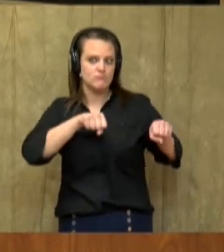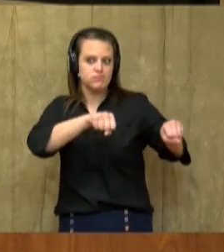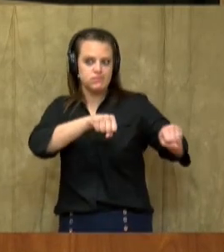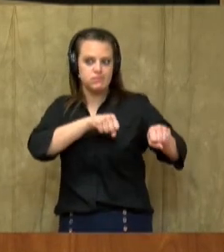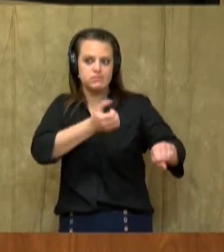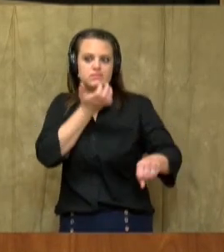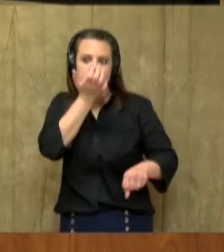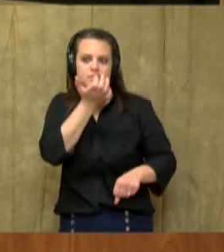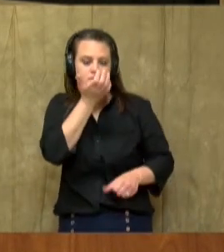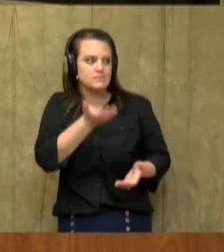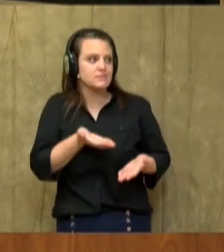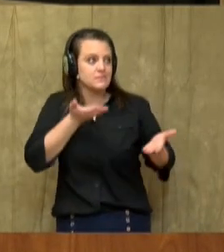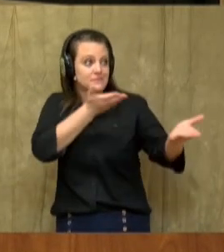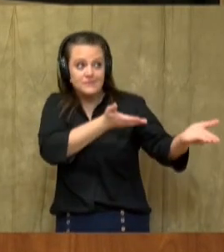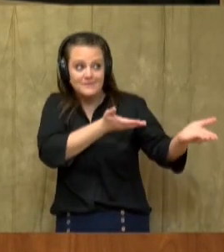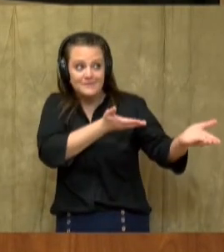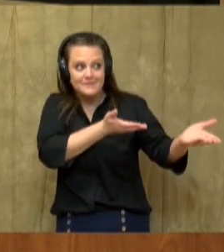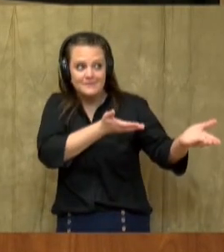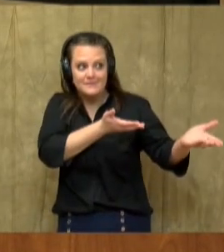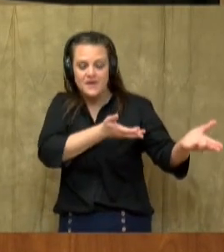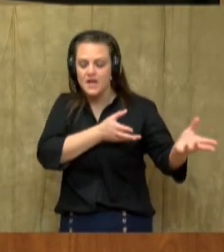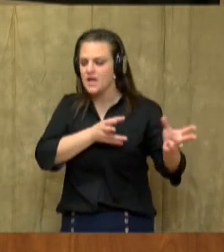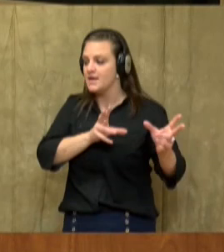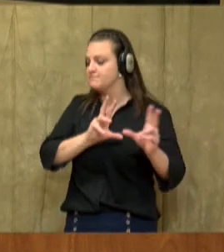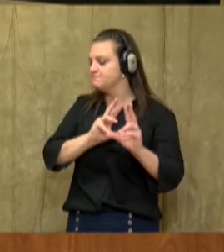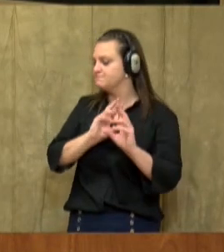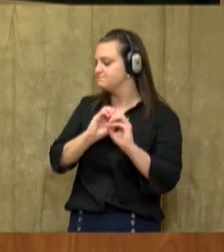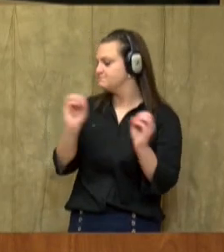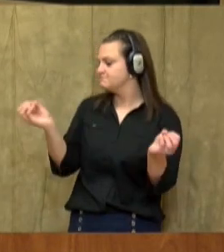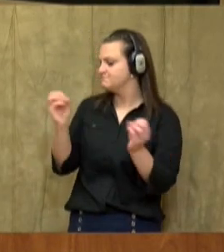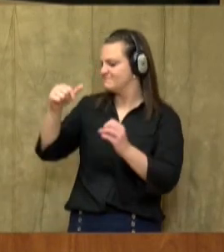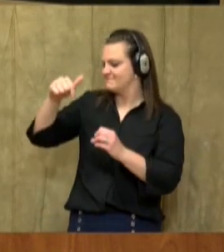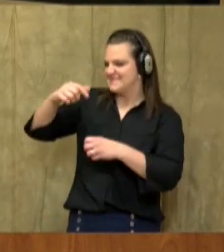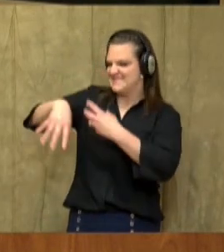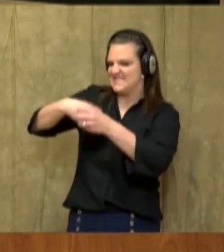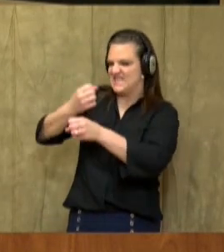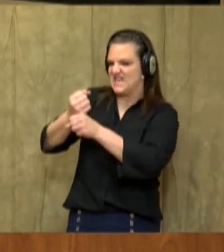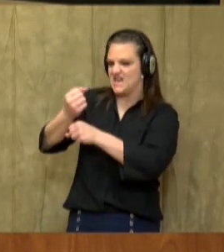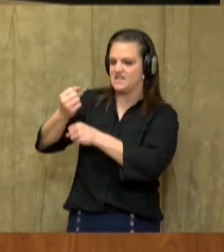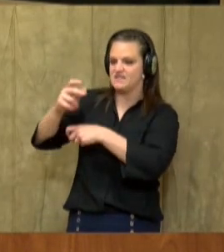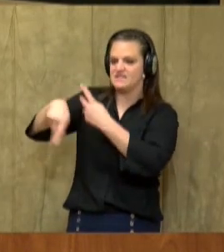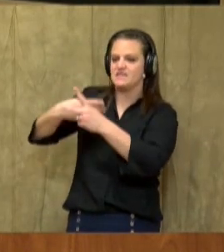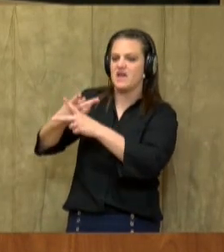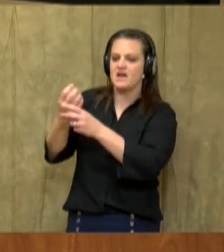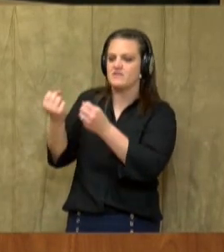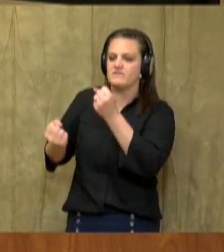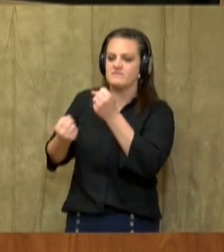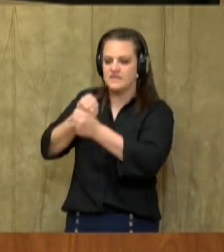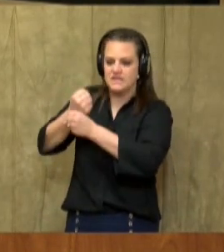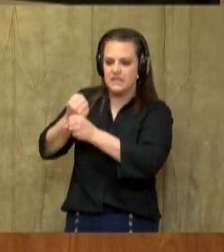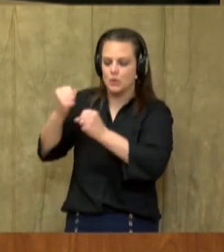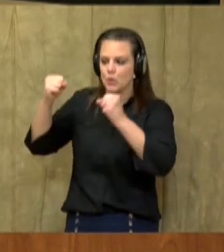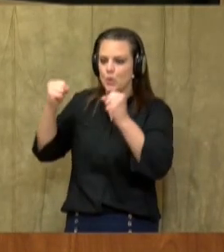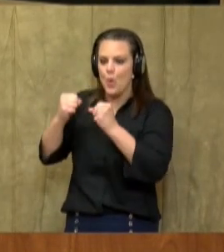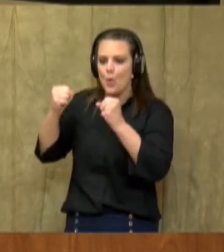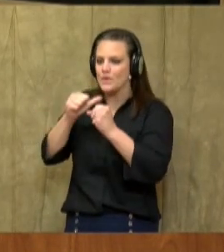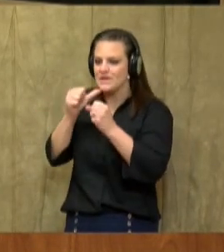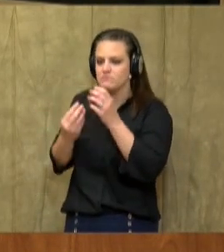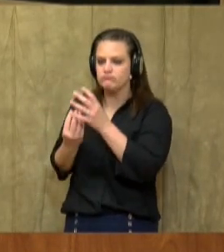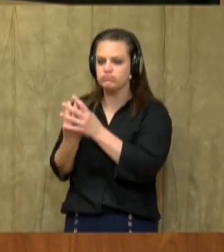lawn, Caitlin offered. No mowing this time of year. Grass doesn't grow when it's cold. It's